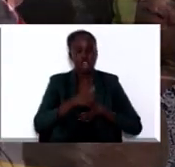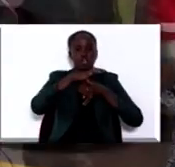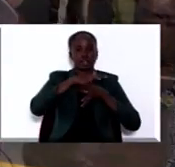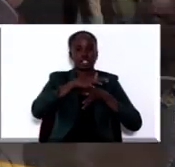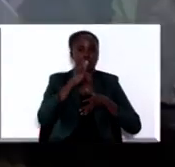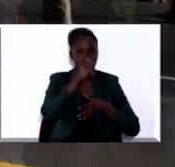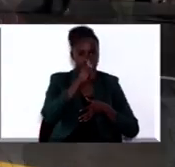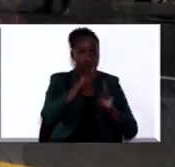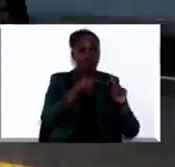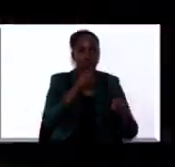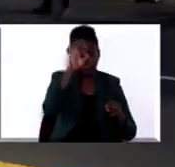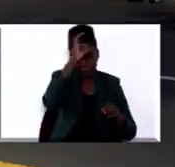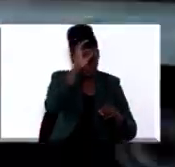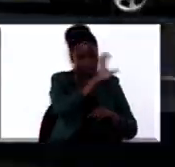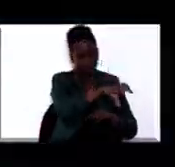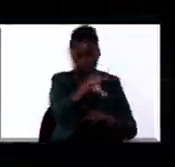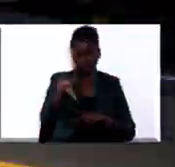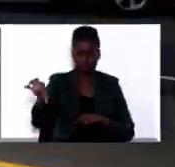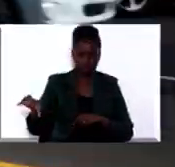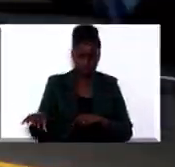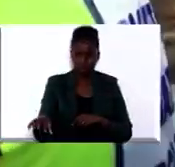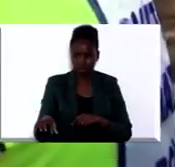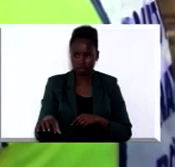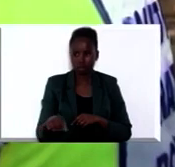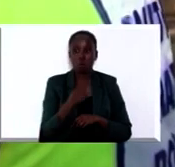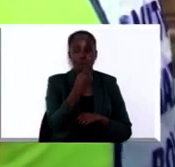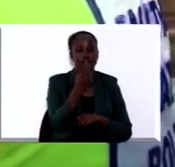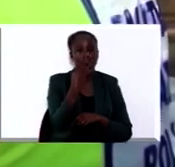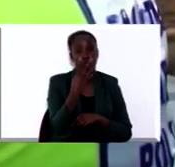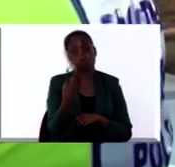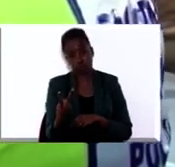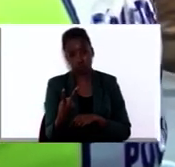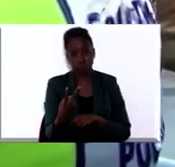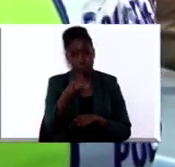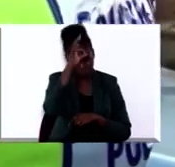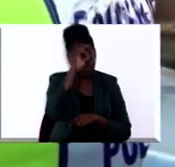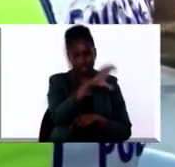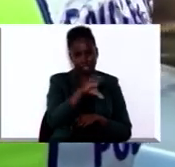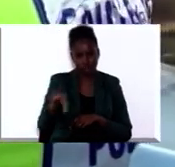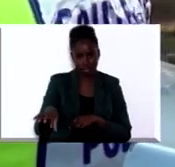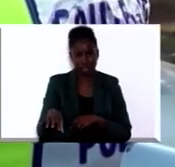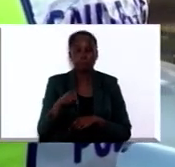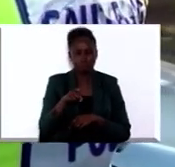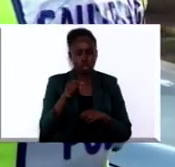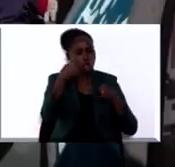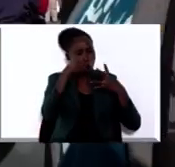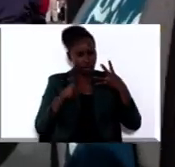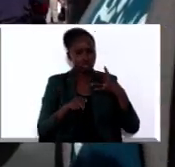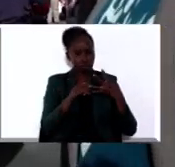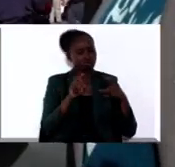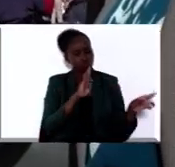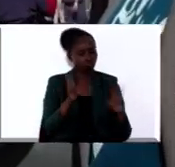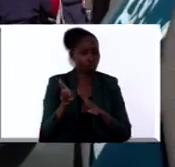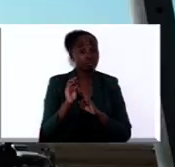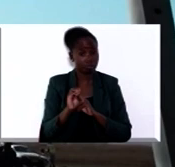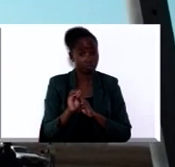the 142 police stations. Honorable members, I am glad to say the audit is ready and it will be released